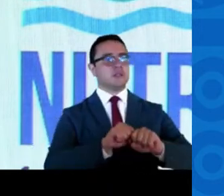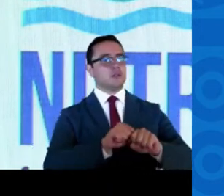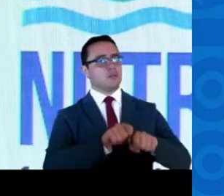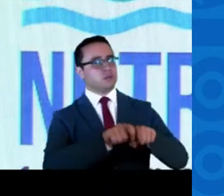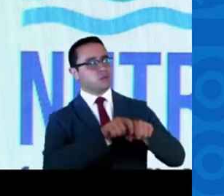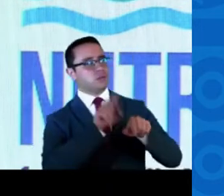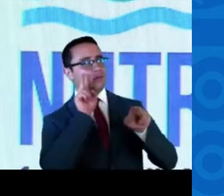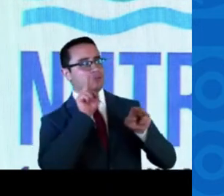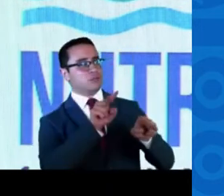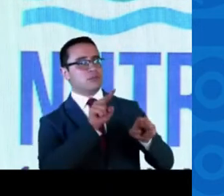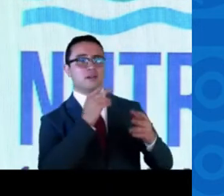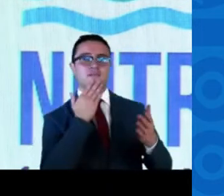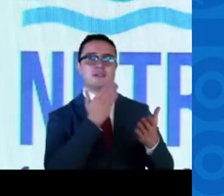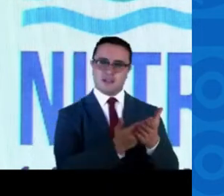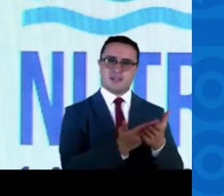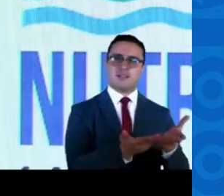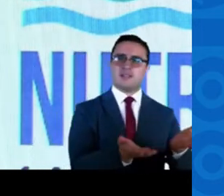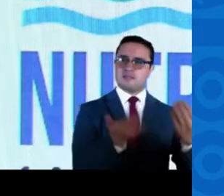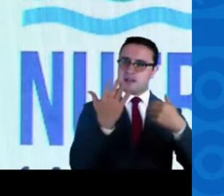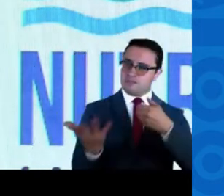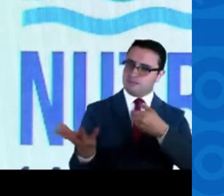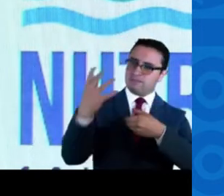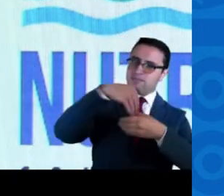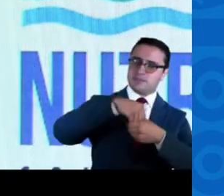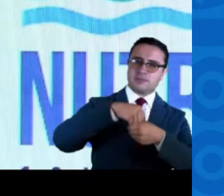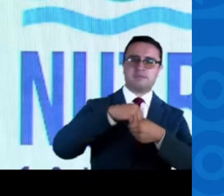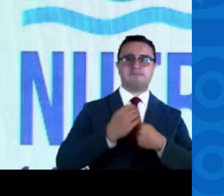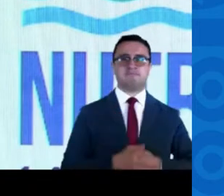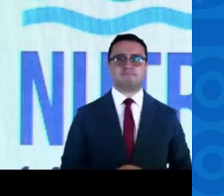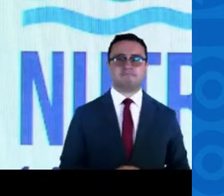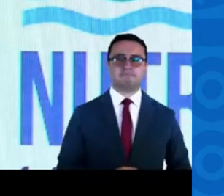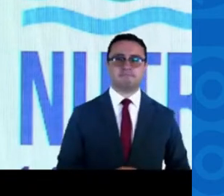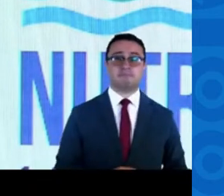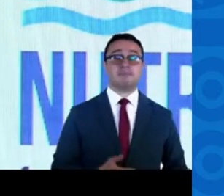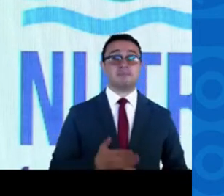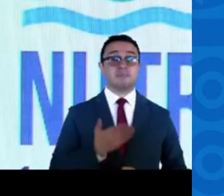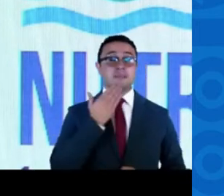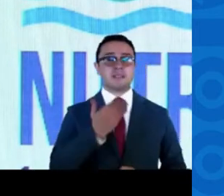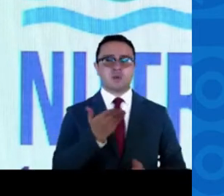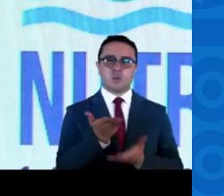the allies, I wish to thank you for